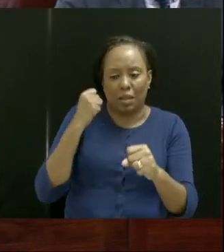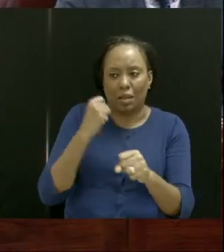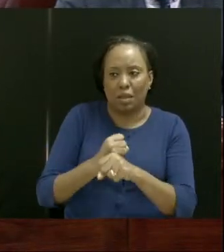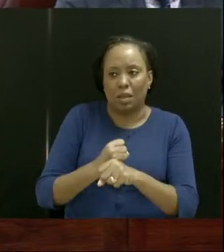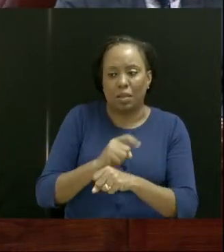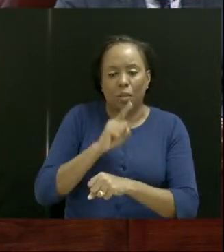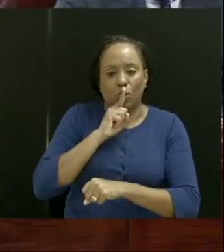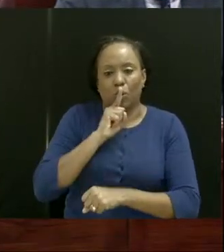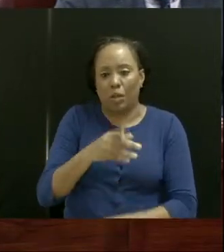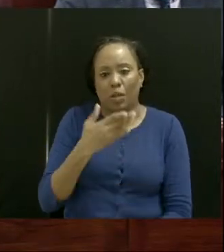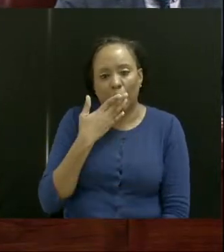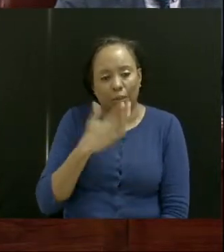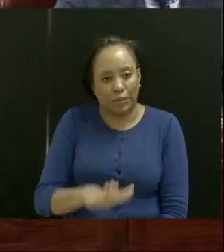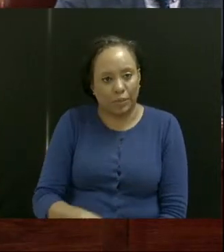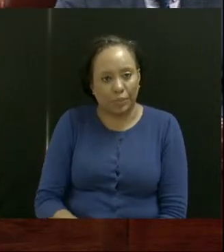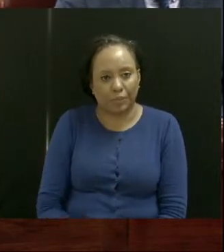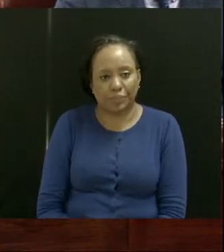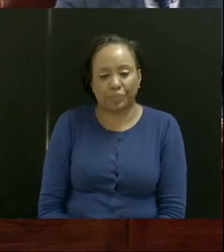atrocious.